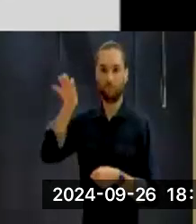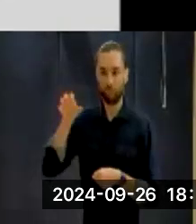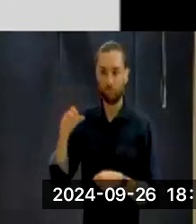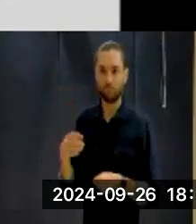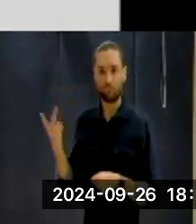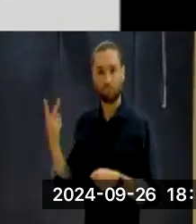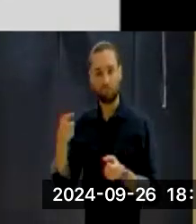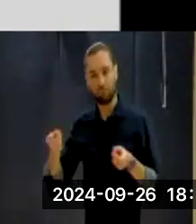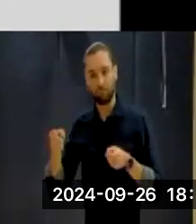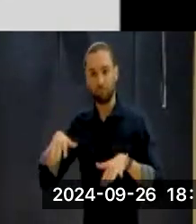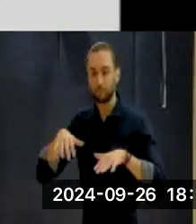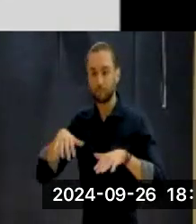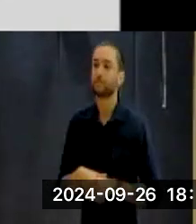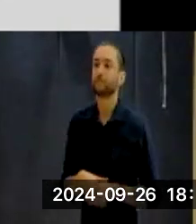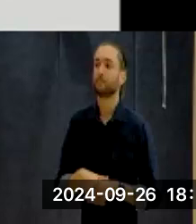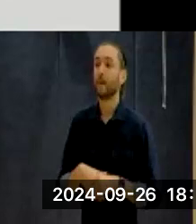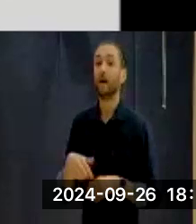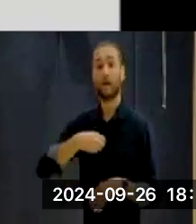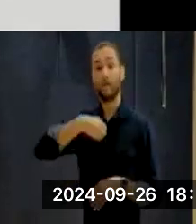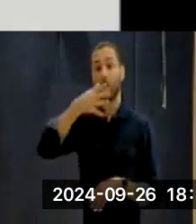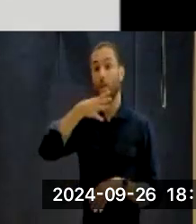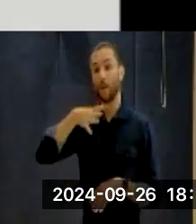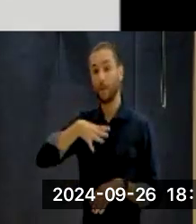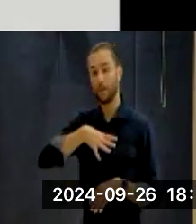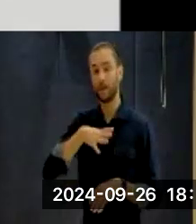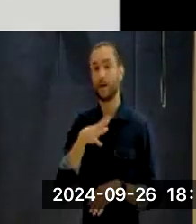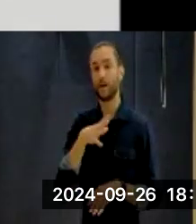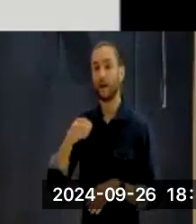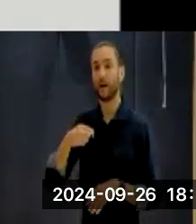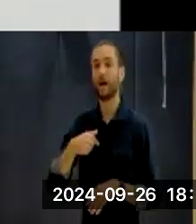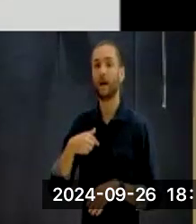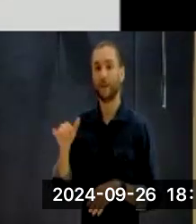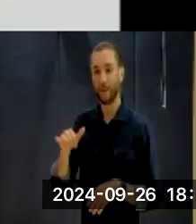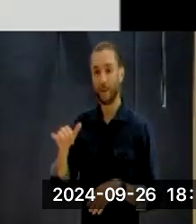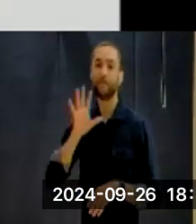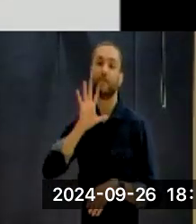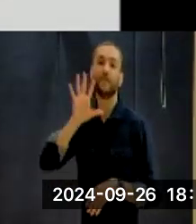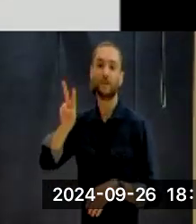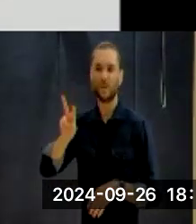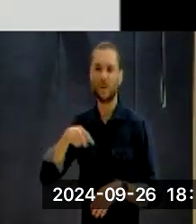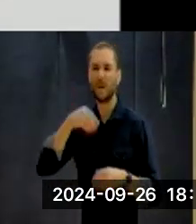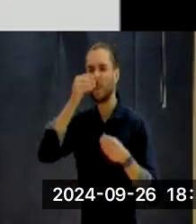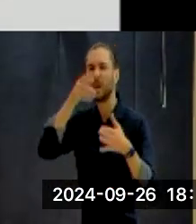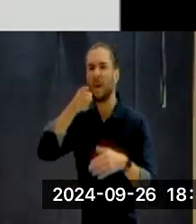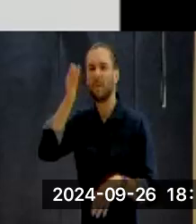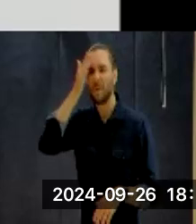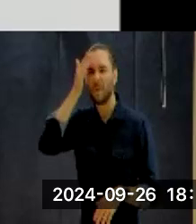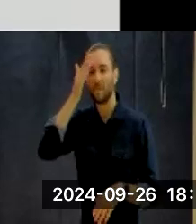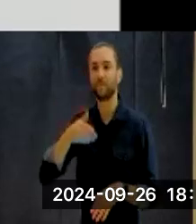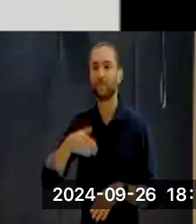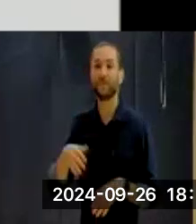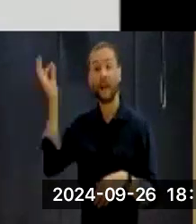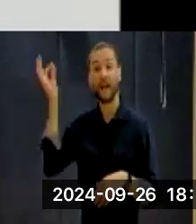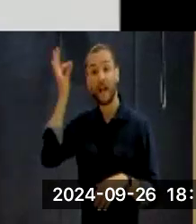I am a white woman and I am 52. I don't care who knows it. Short